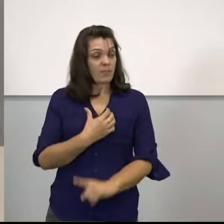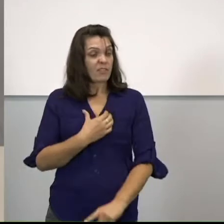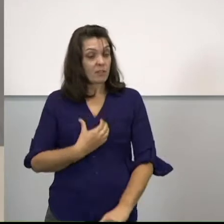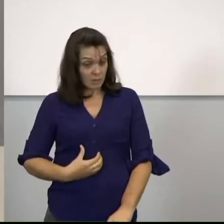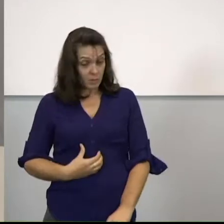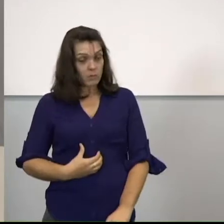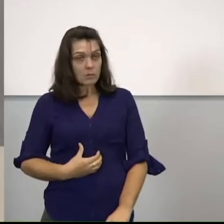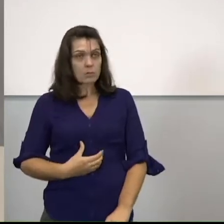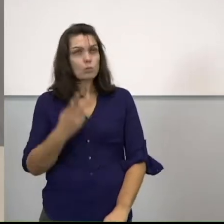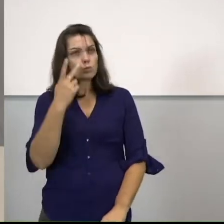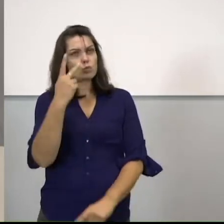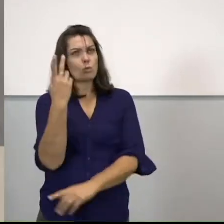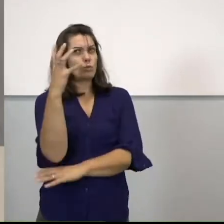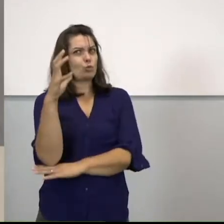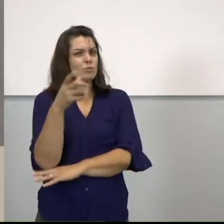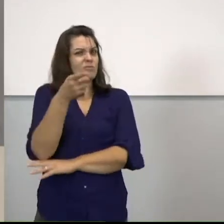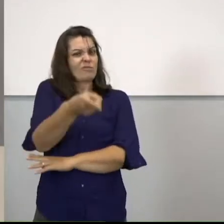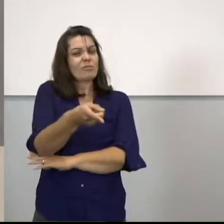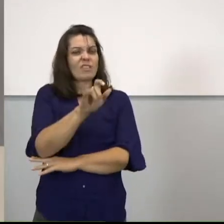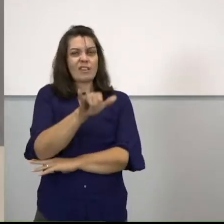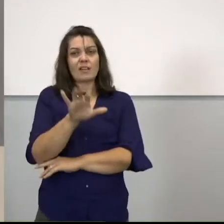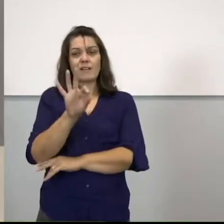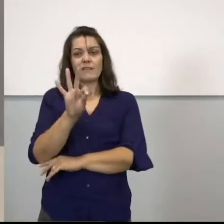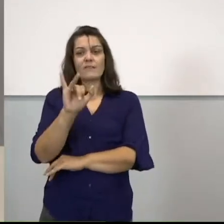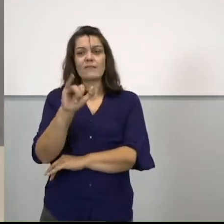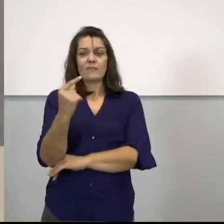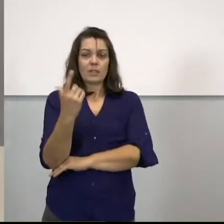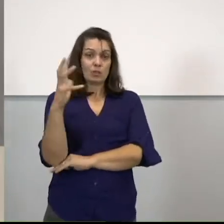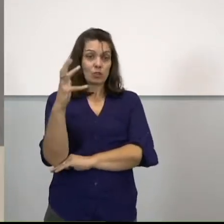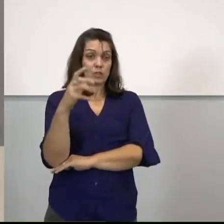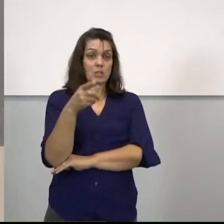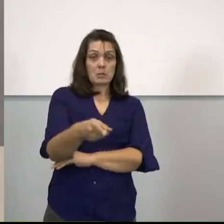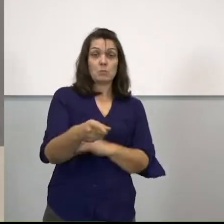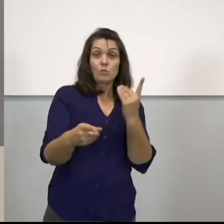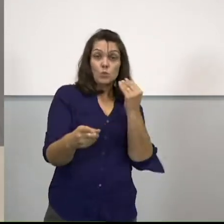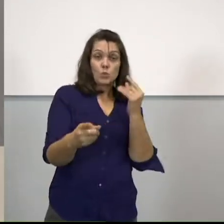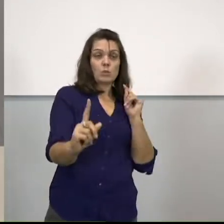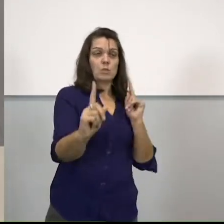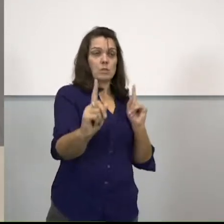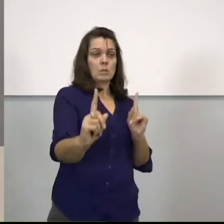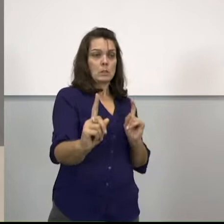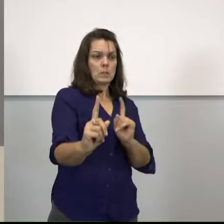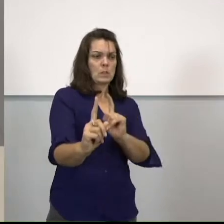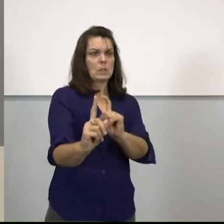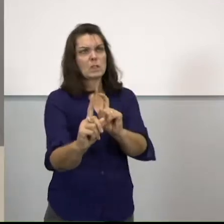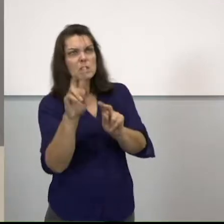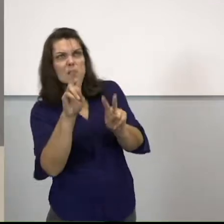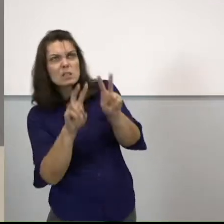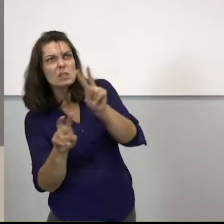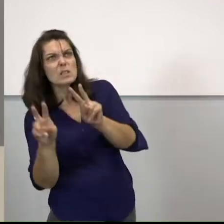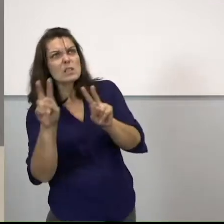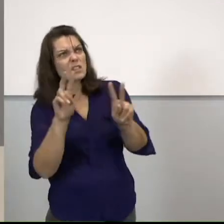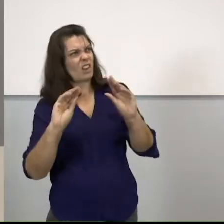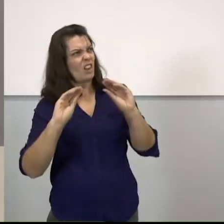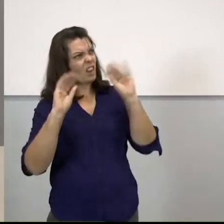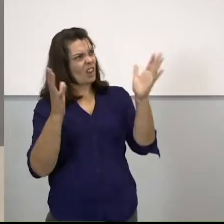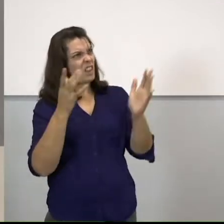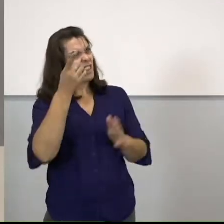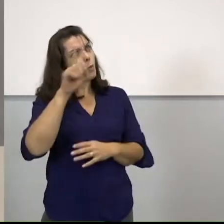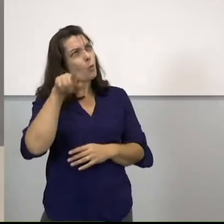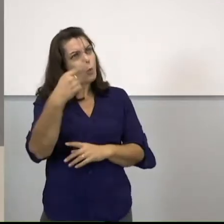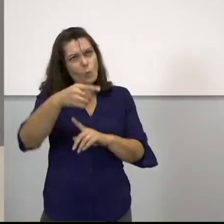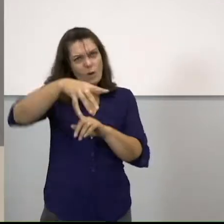Seeing a fig tree by the road, he went up to it and he found nothing on it except the